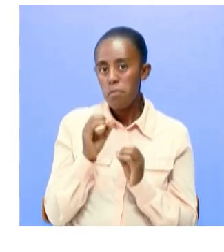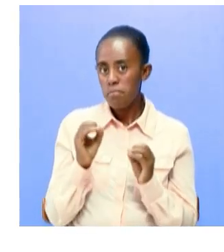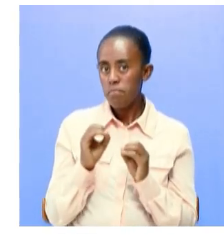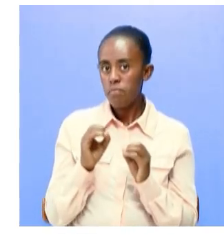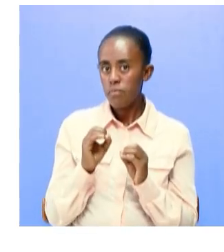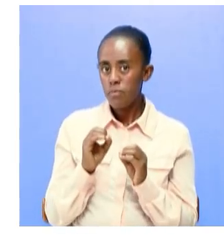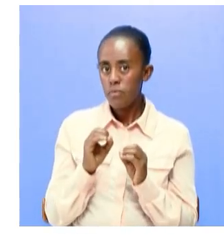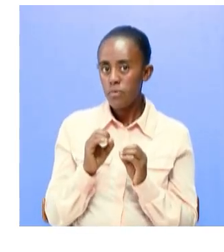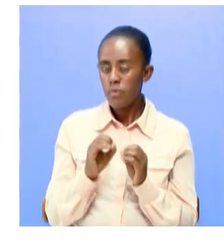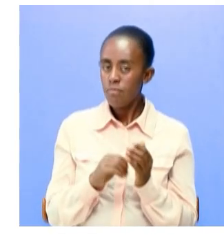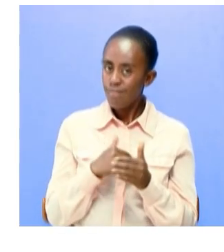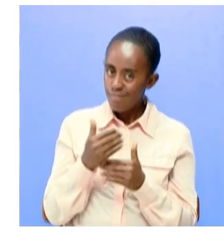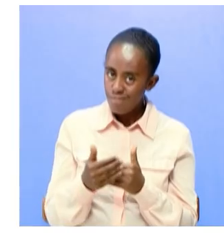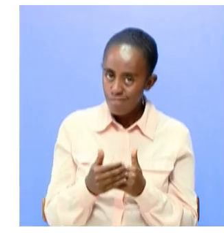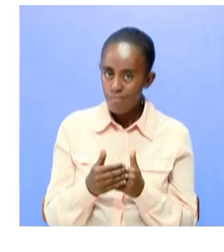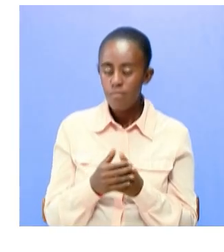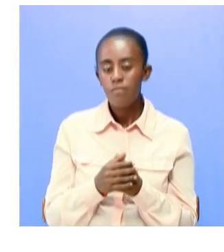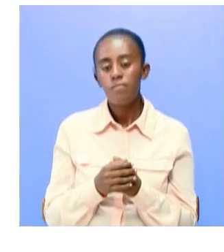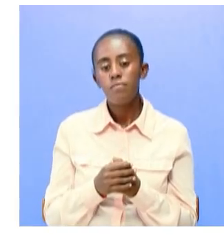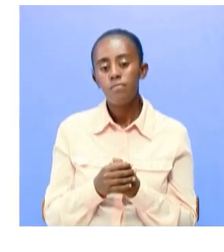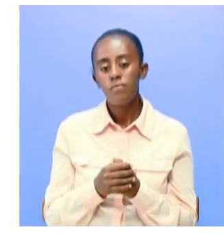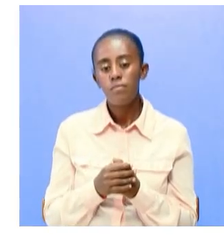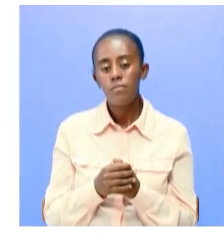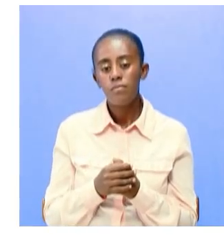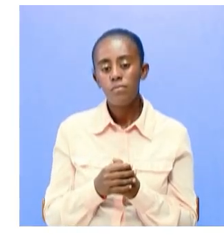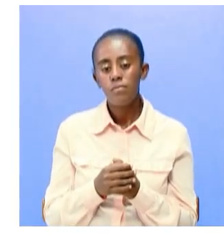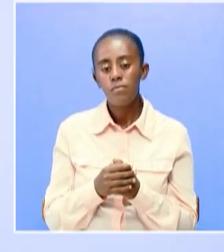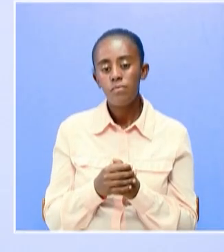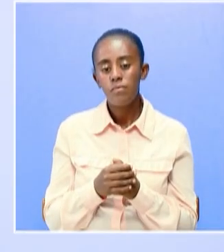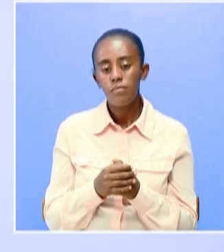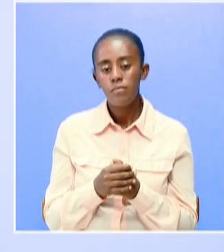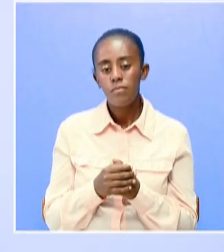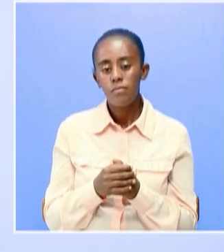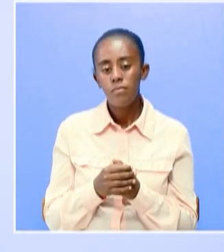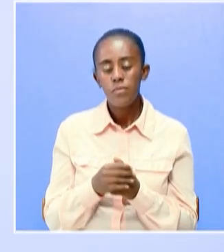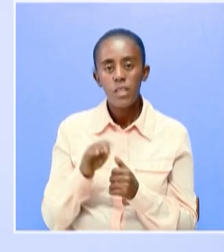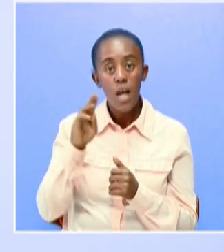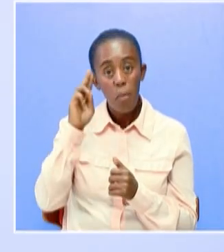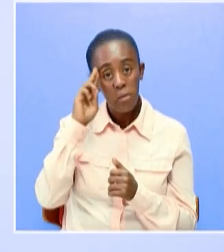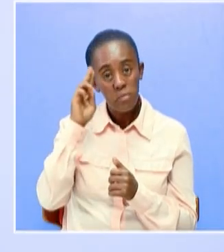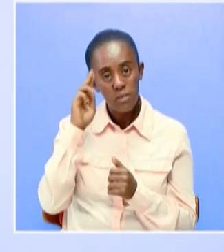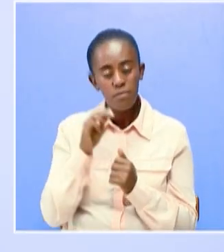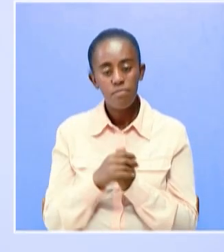Then he's asking another person here. Then here Habib can say,